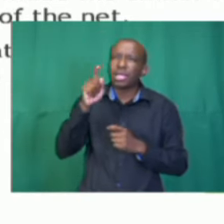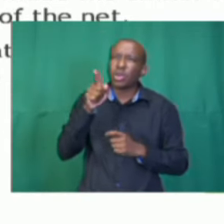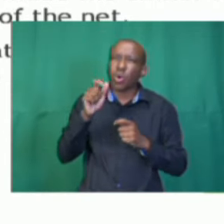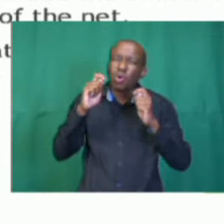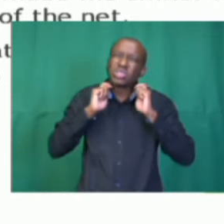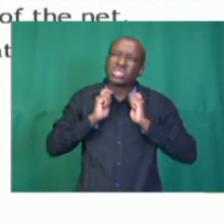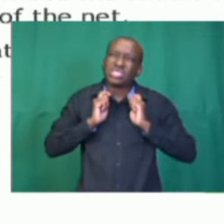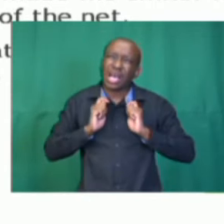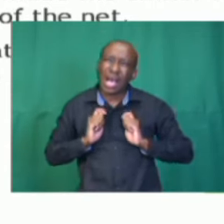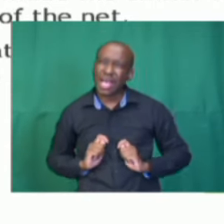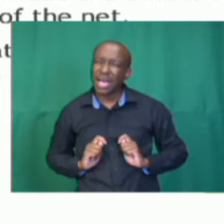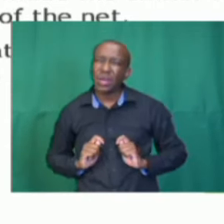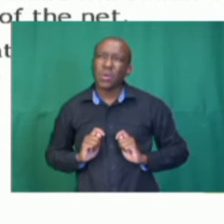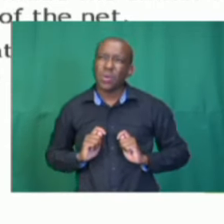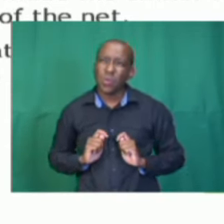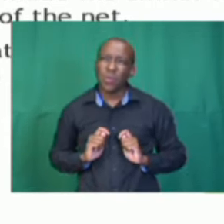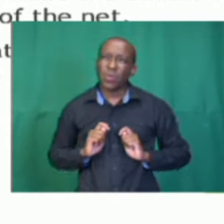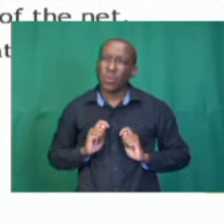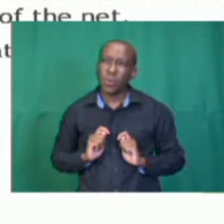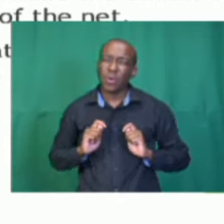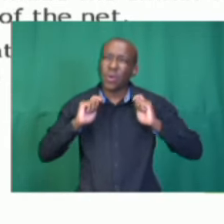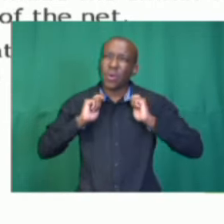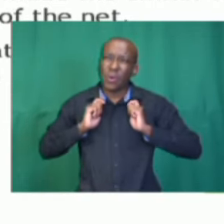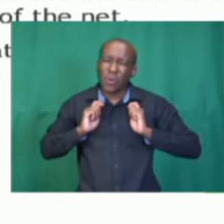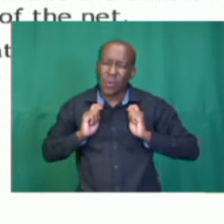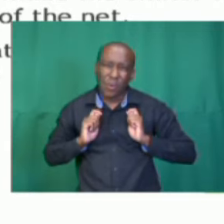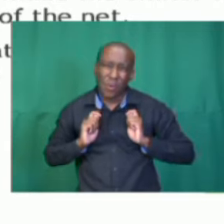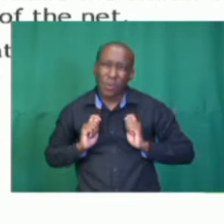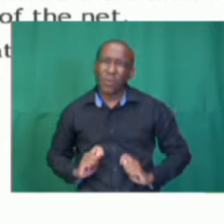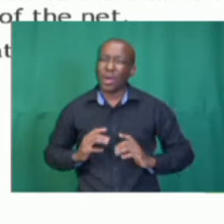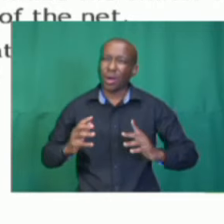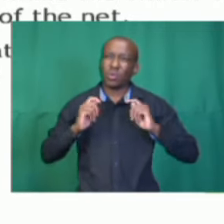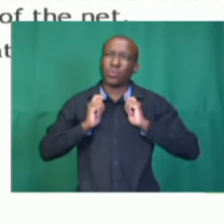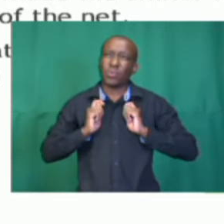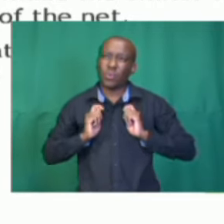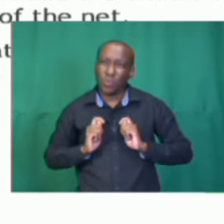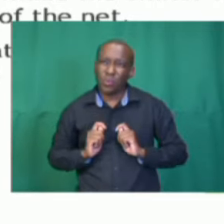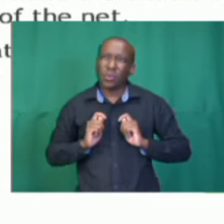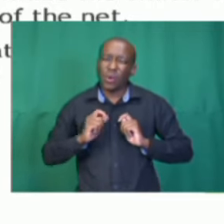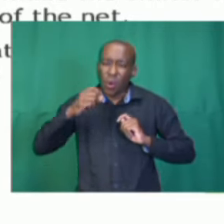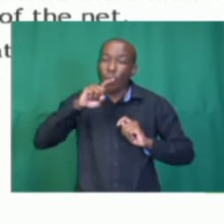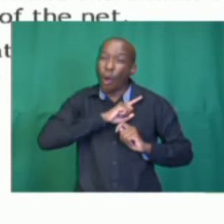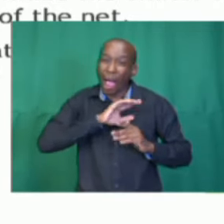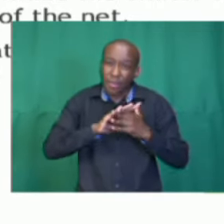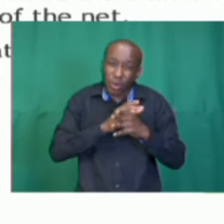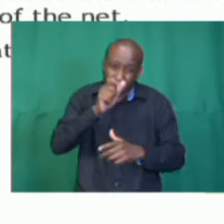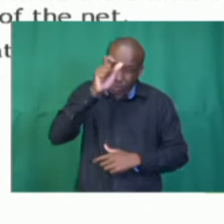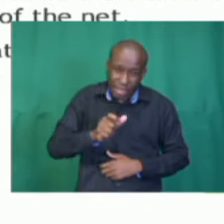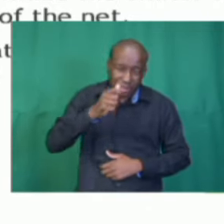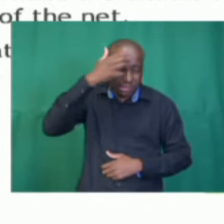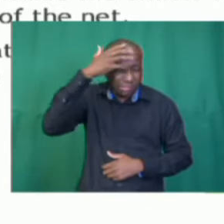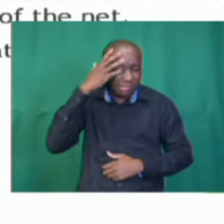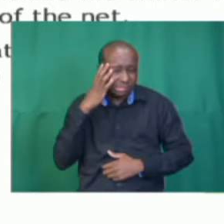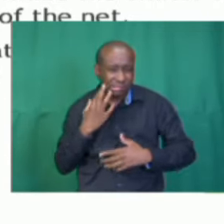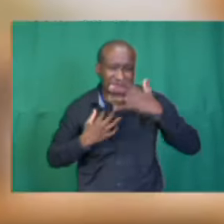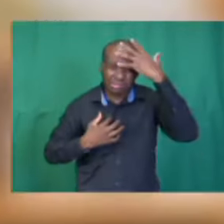No, tired is the wrong word. Who is very tired, because when sweat drips down somebody, it creates